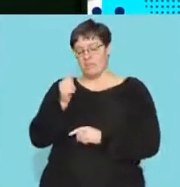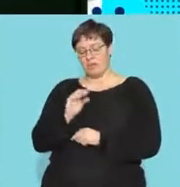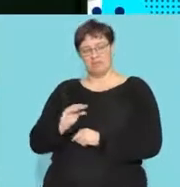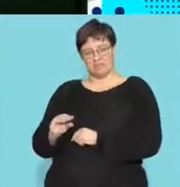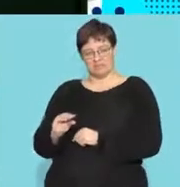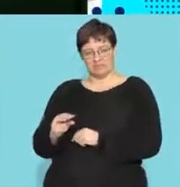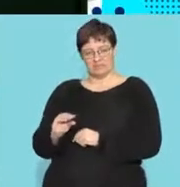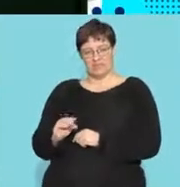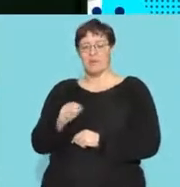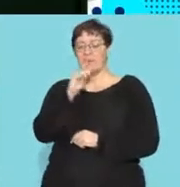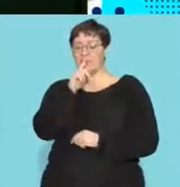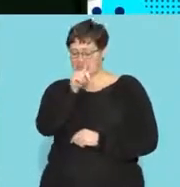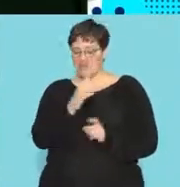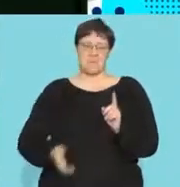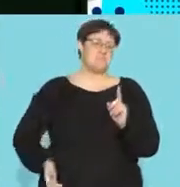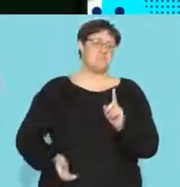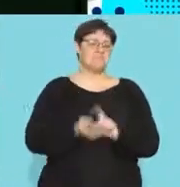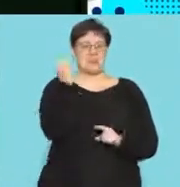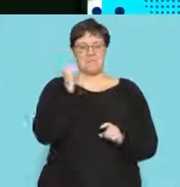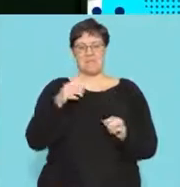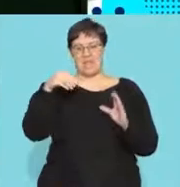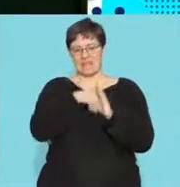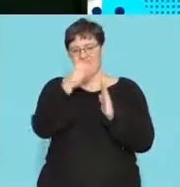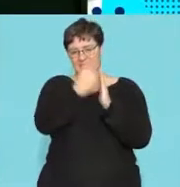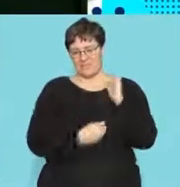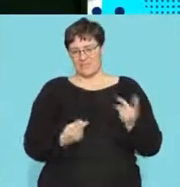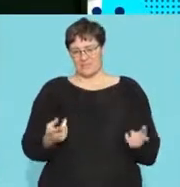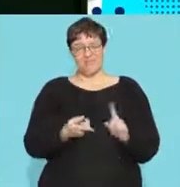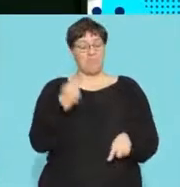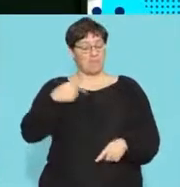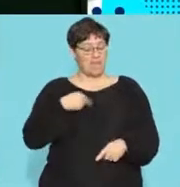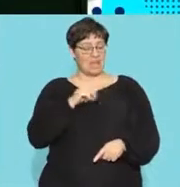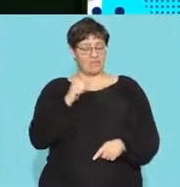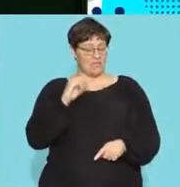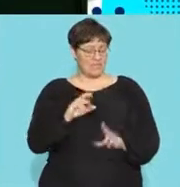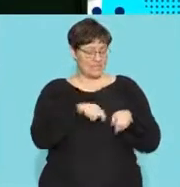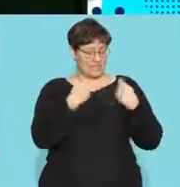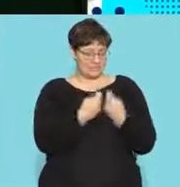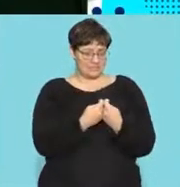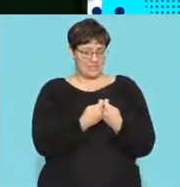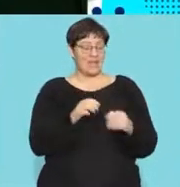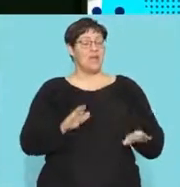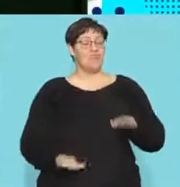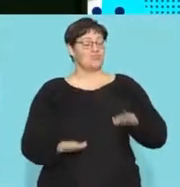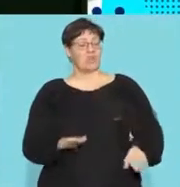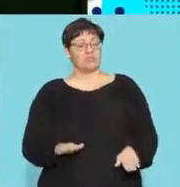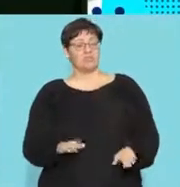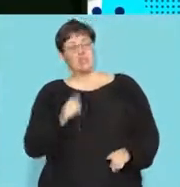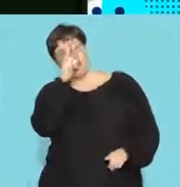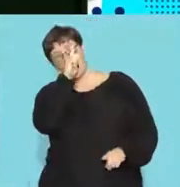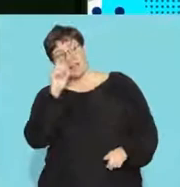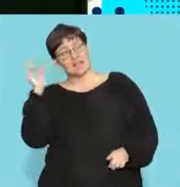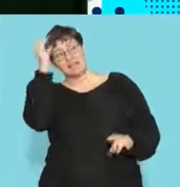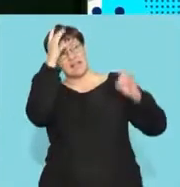way, you're going to ace the income statement. From me, Ashraf Patel and the team, keep your feet on the ground, reach for the